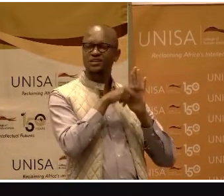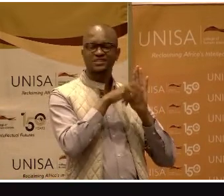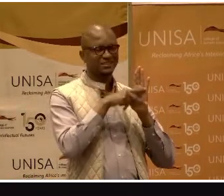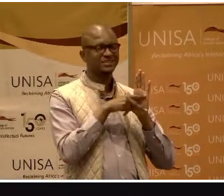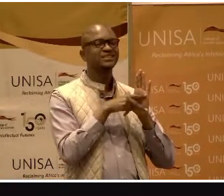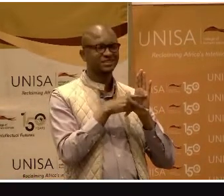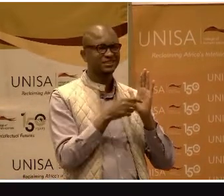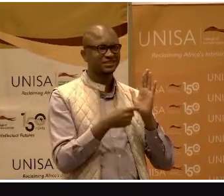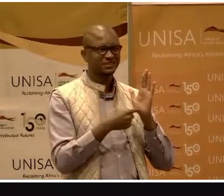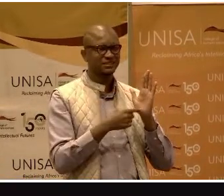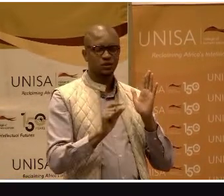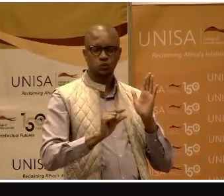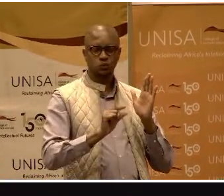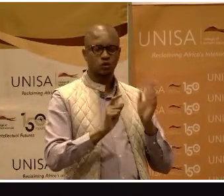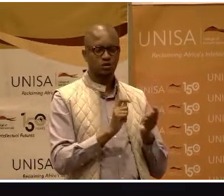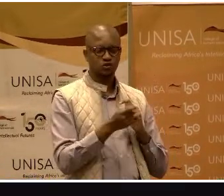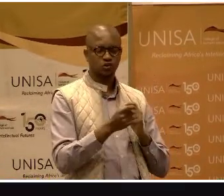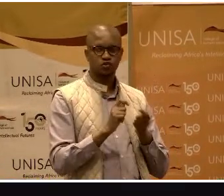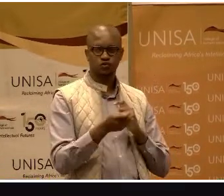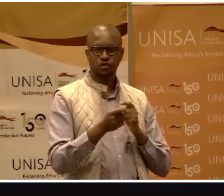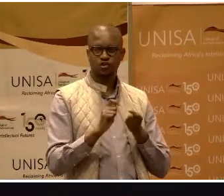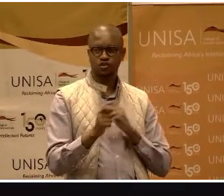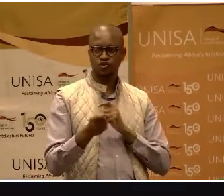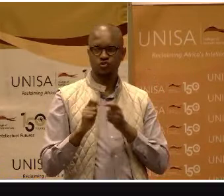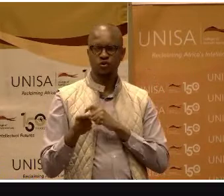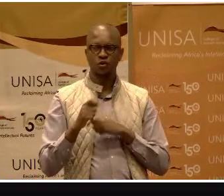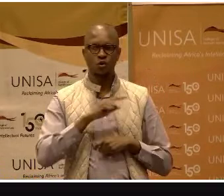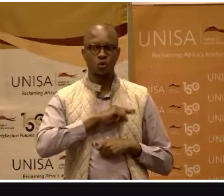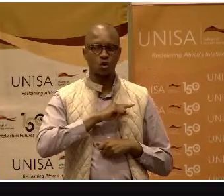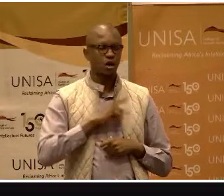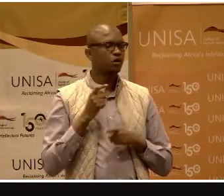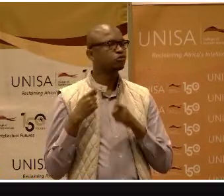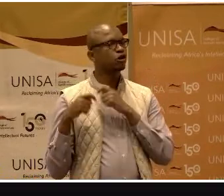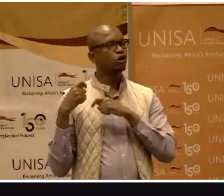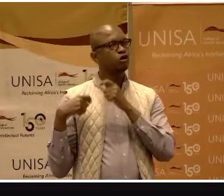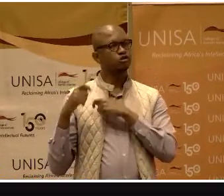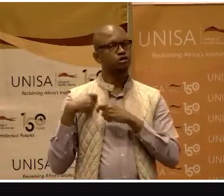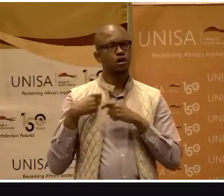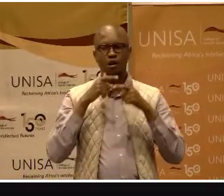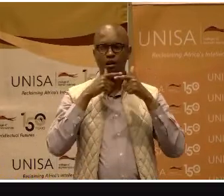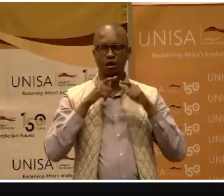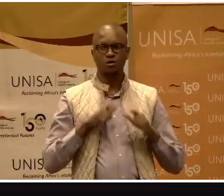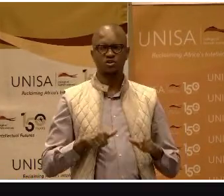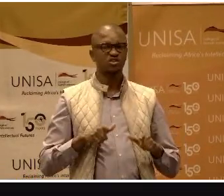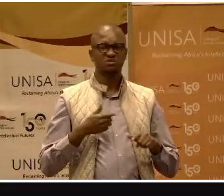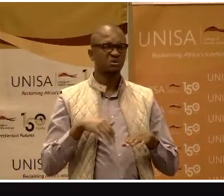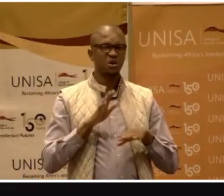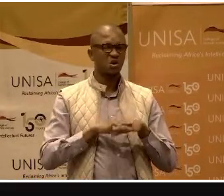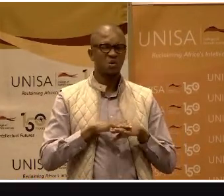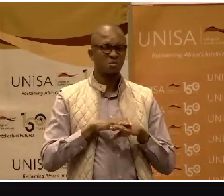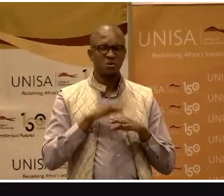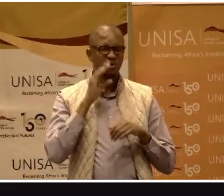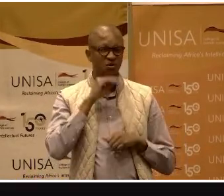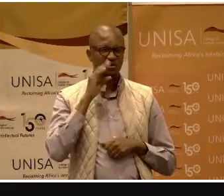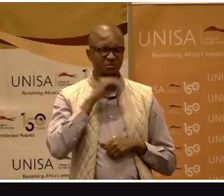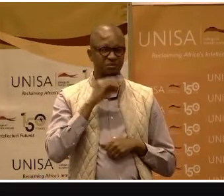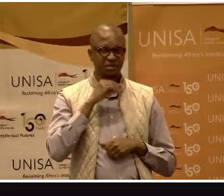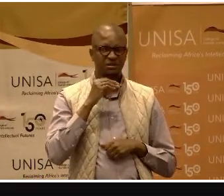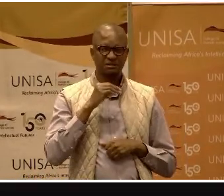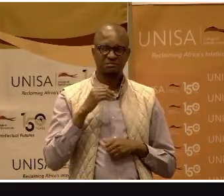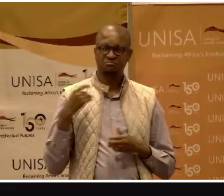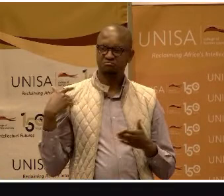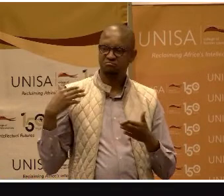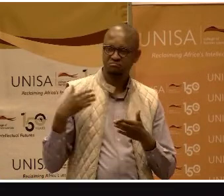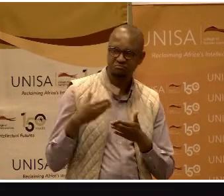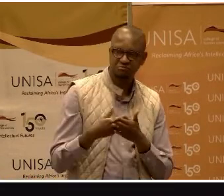to encourage children to speak their traditional languages over the last quarter of the 20th century. However, what happened? It